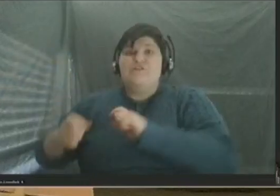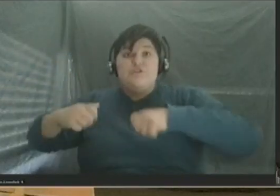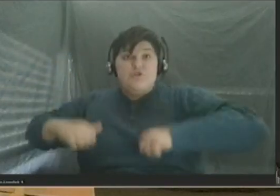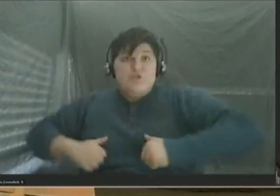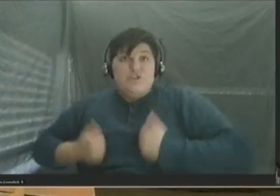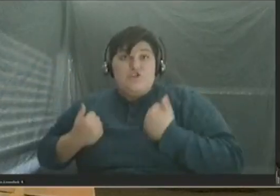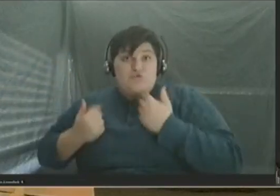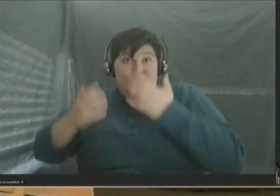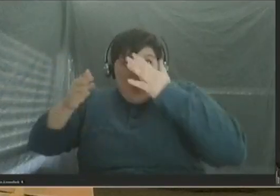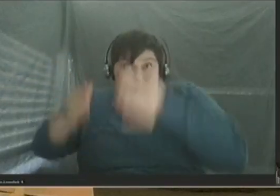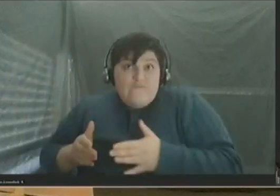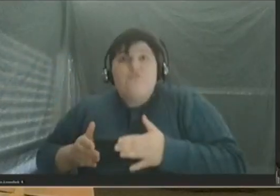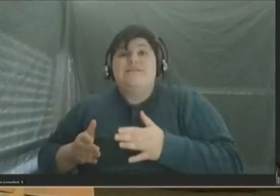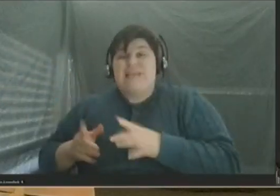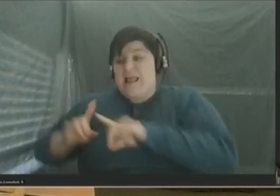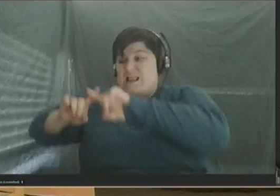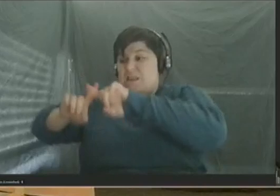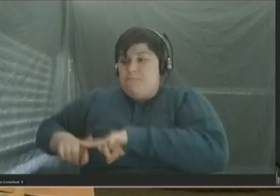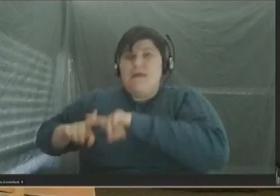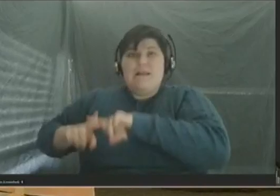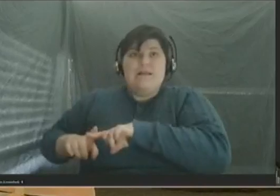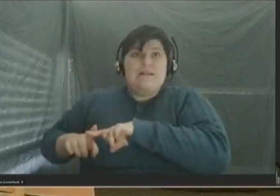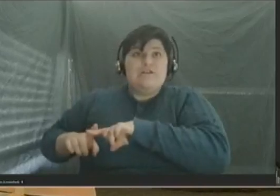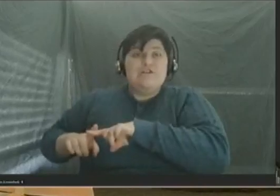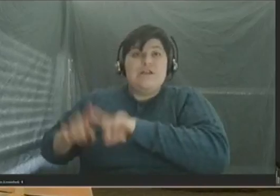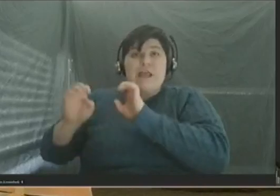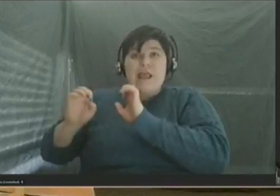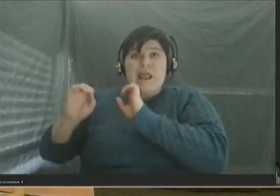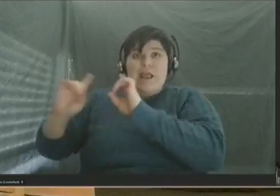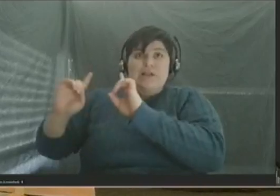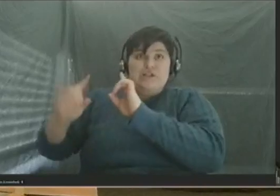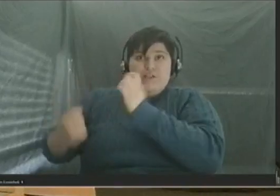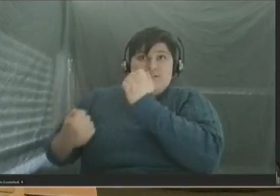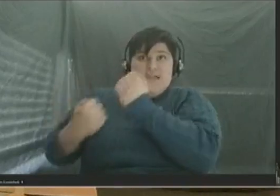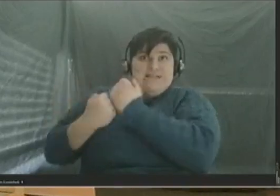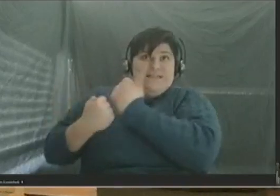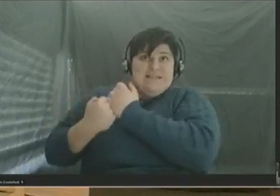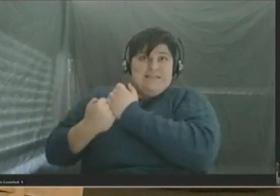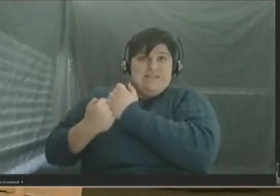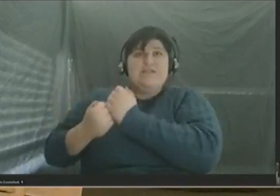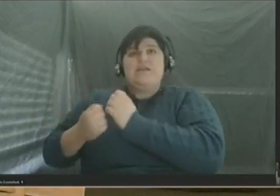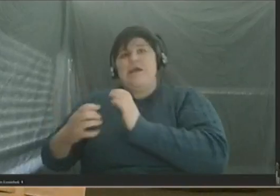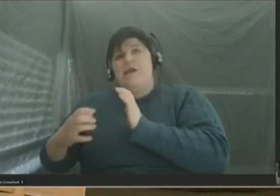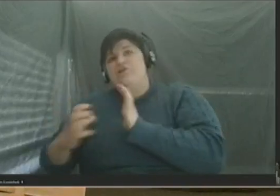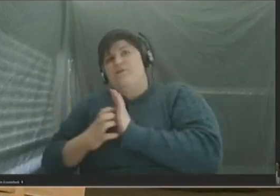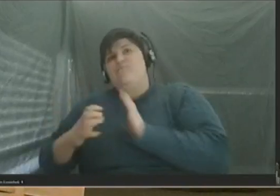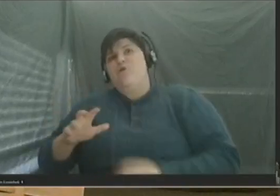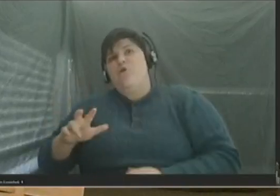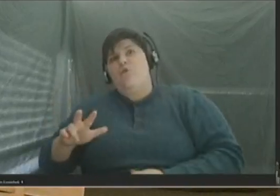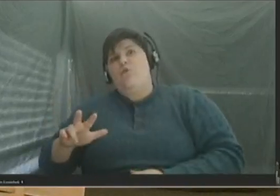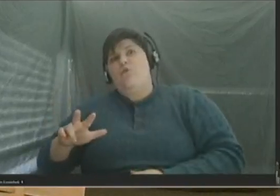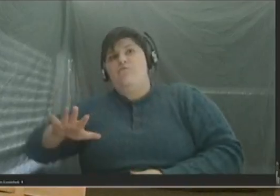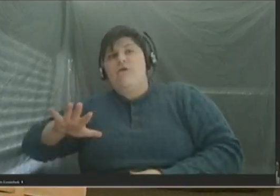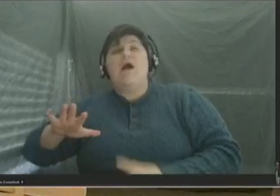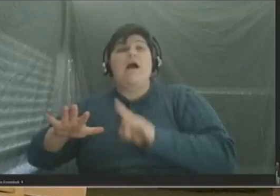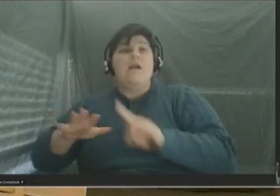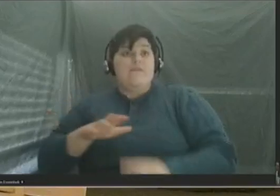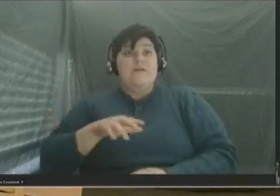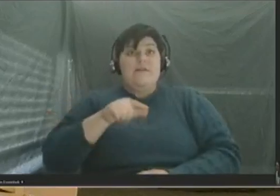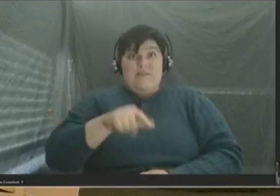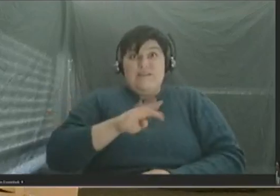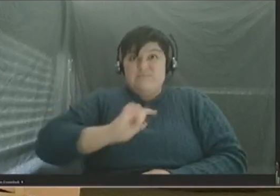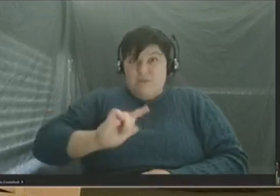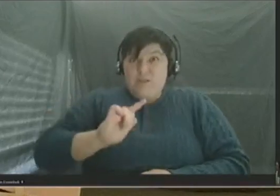and Dependents Educational Assistance, Chapter 35. HB